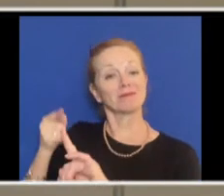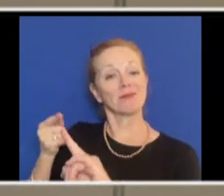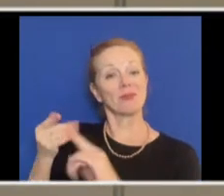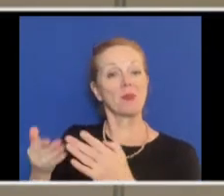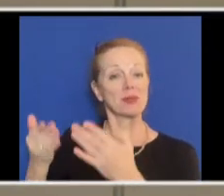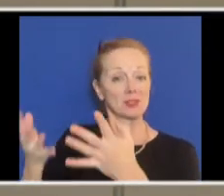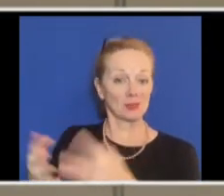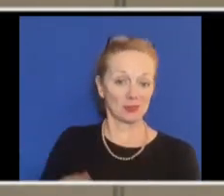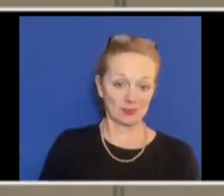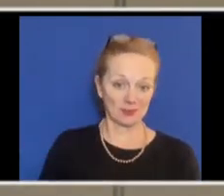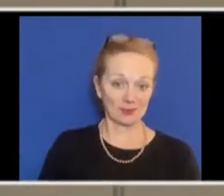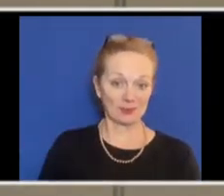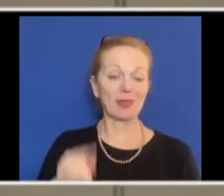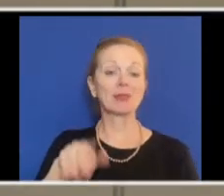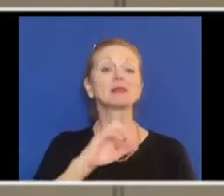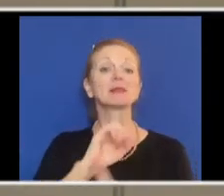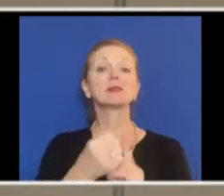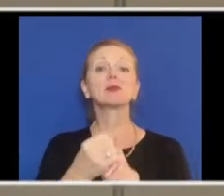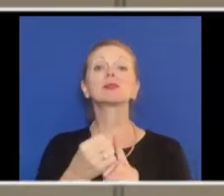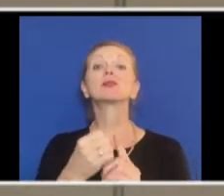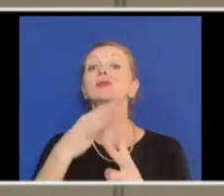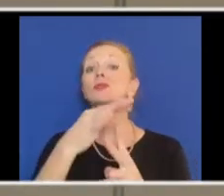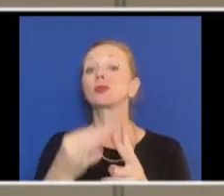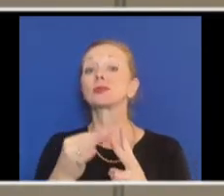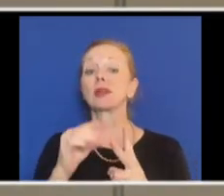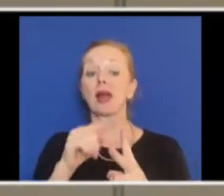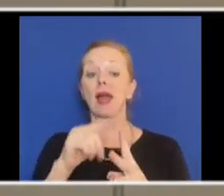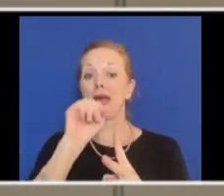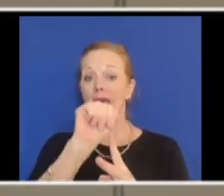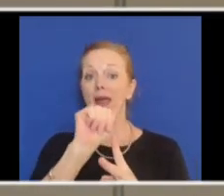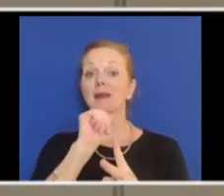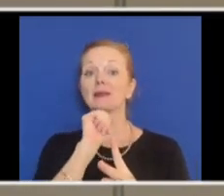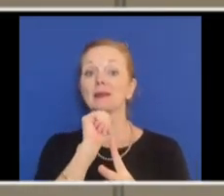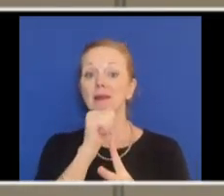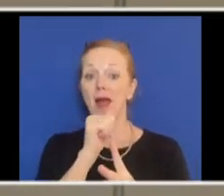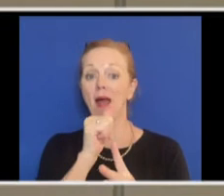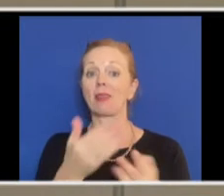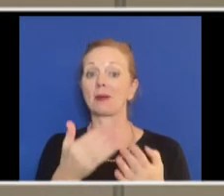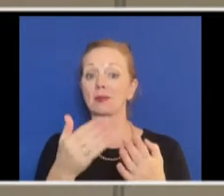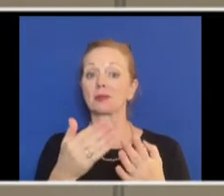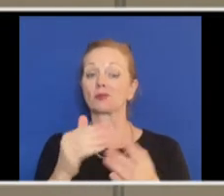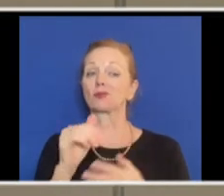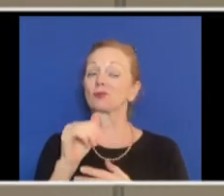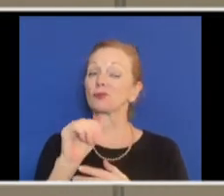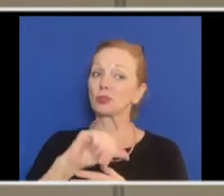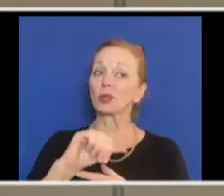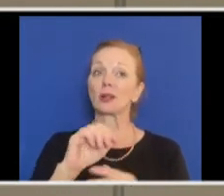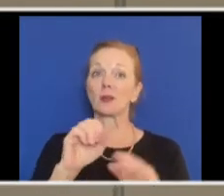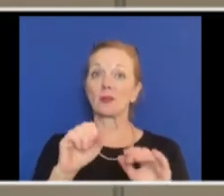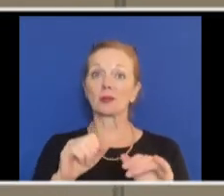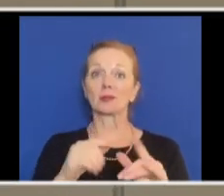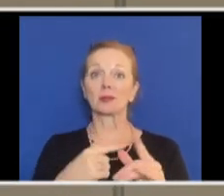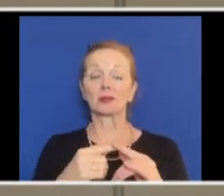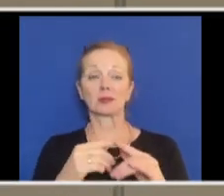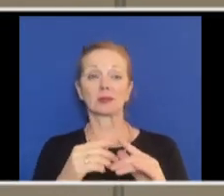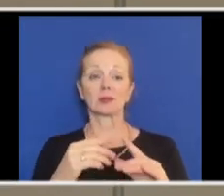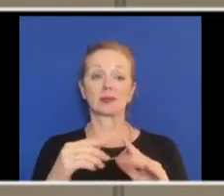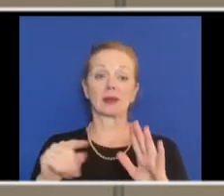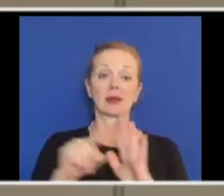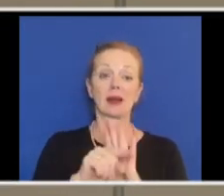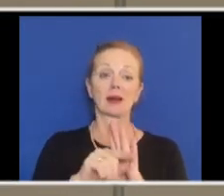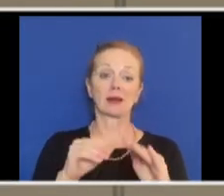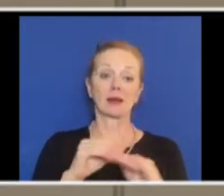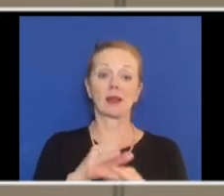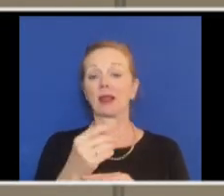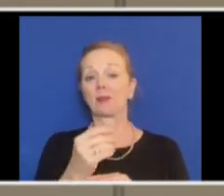scenario where you have a choice to a deny this petition reject the potential setting or of detrimental precedent move us